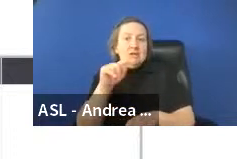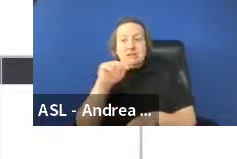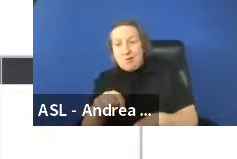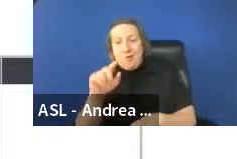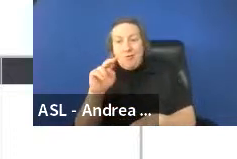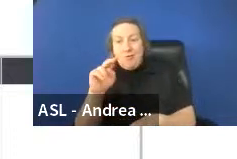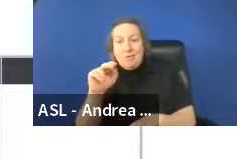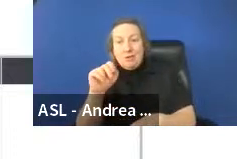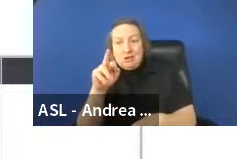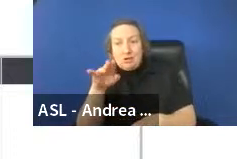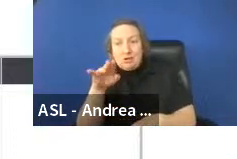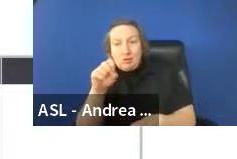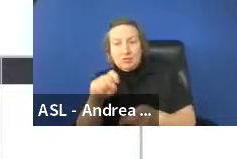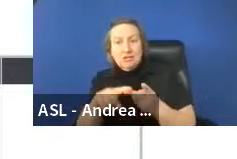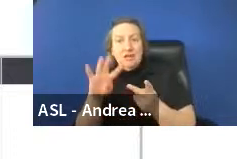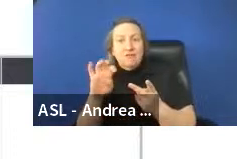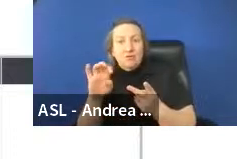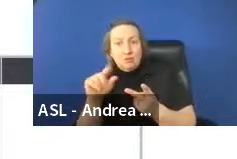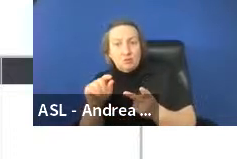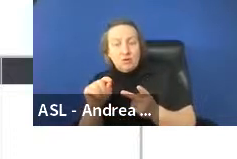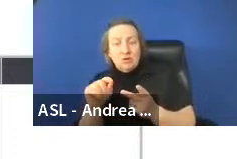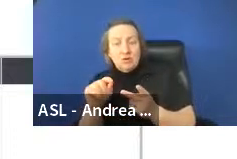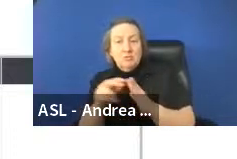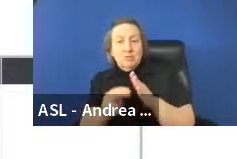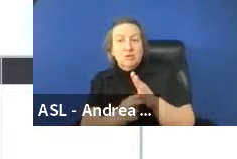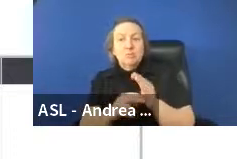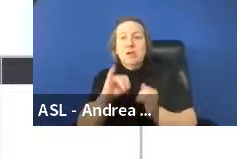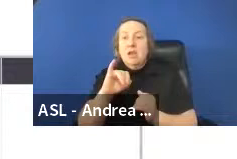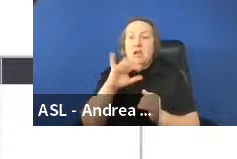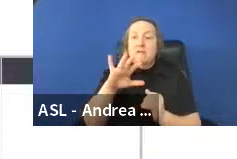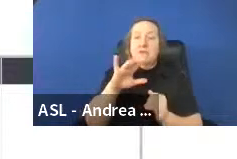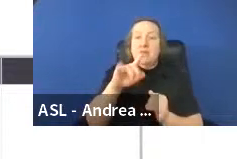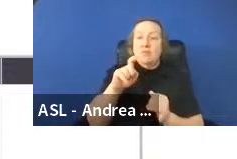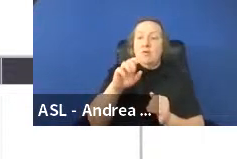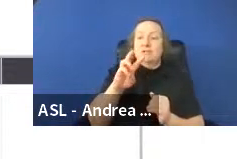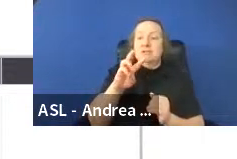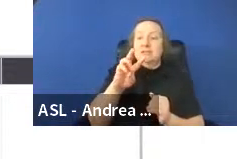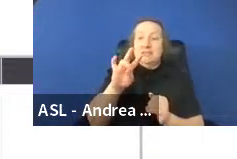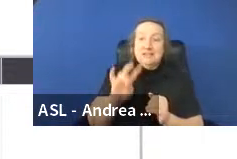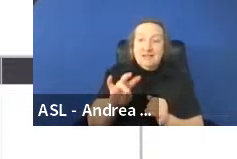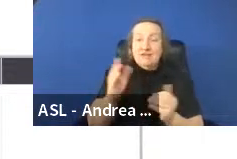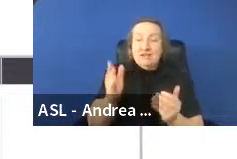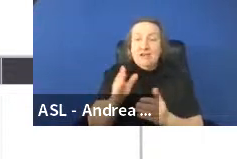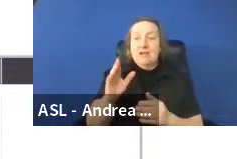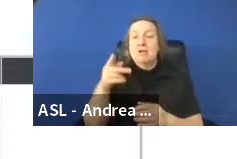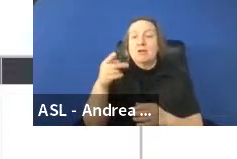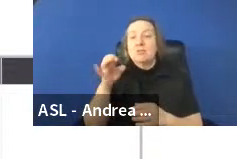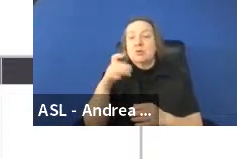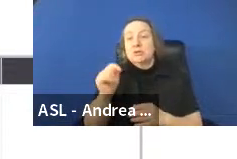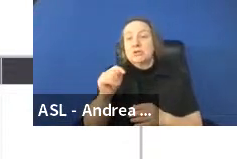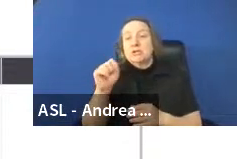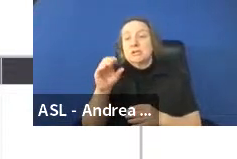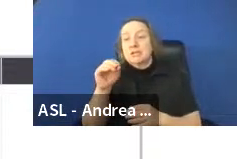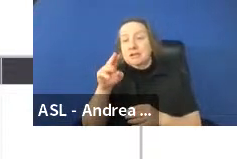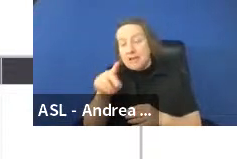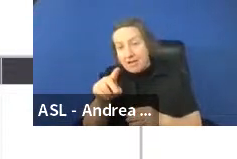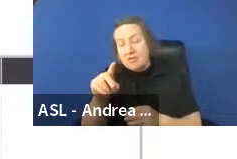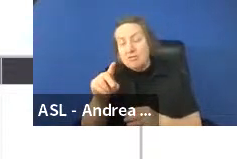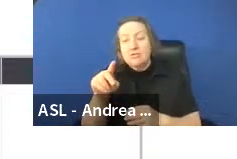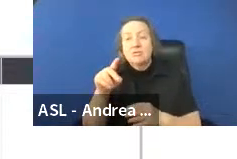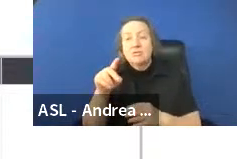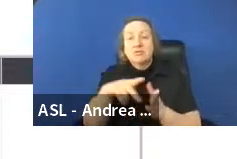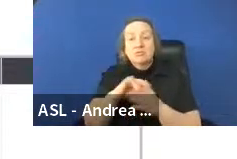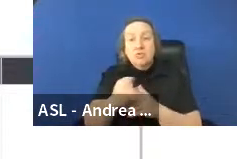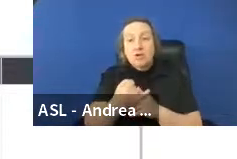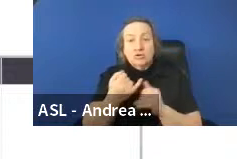on I-405 and 167 up here and on the Puget Sound Gateway project that's under development,